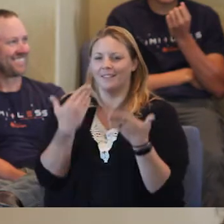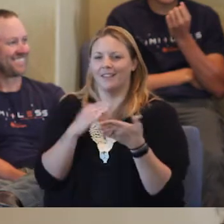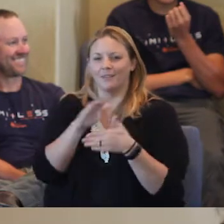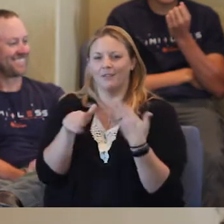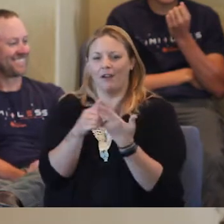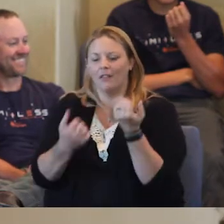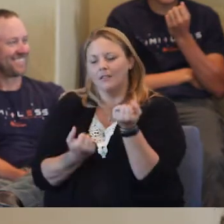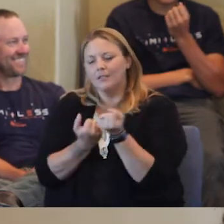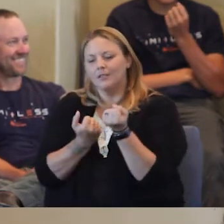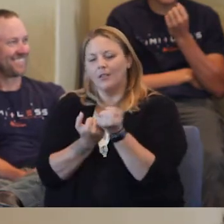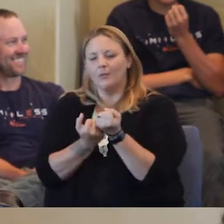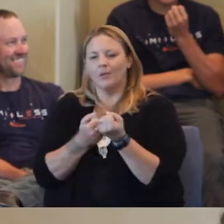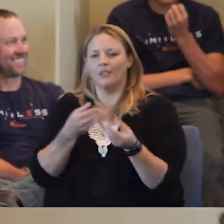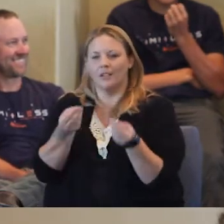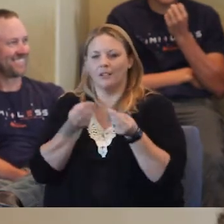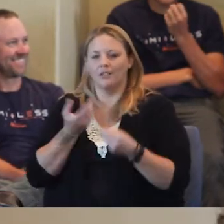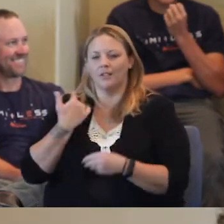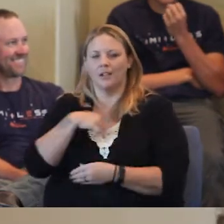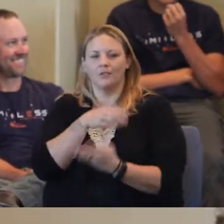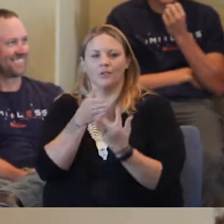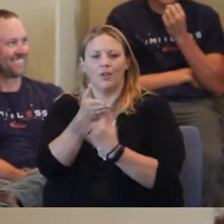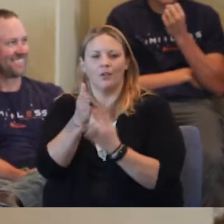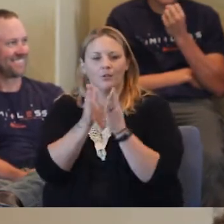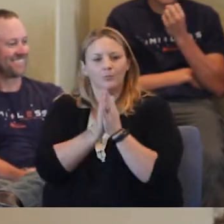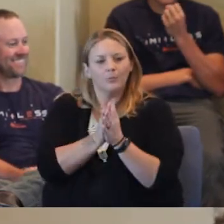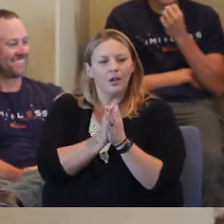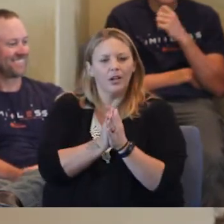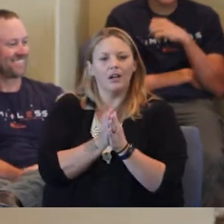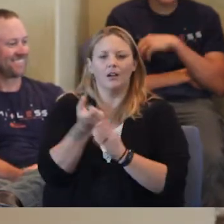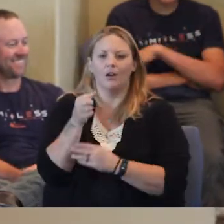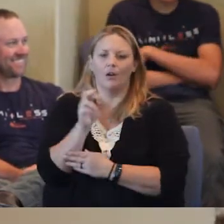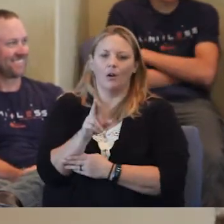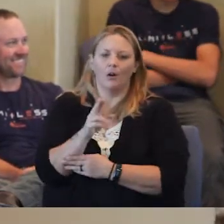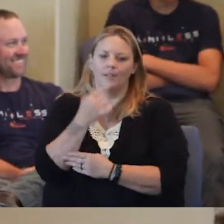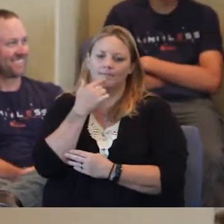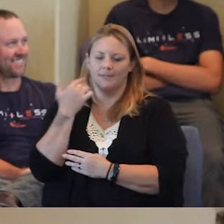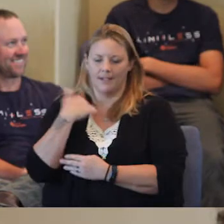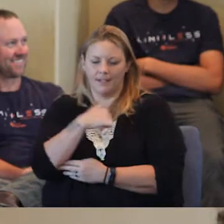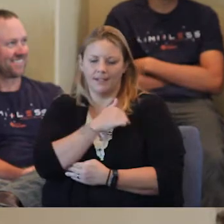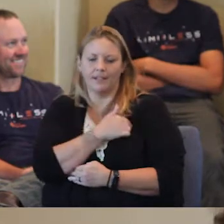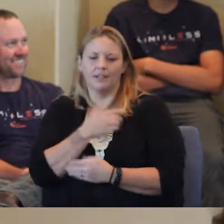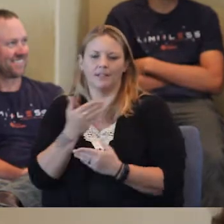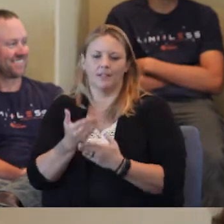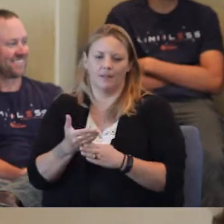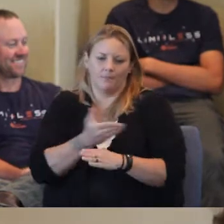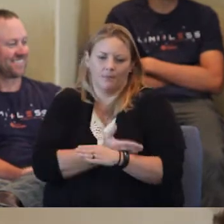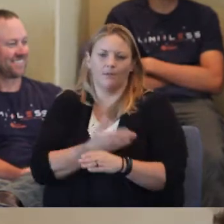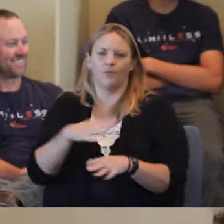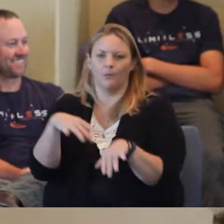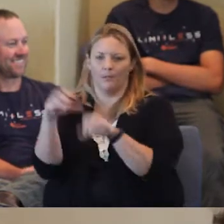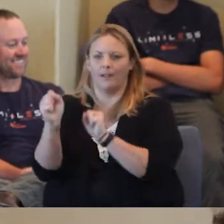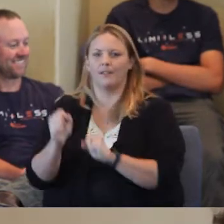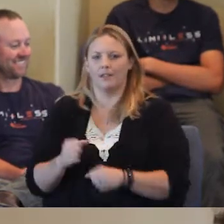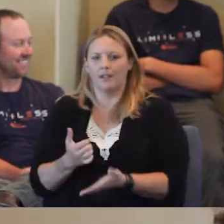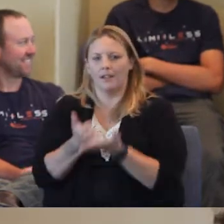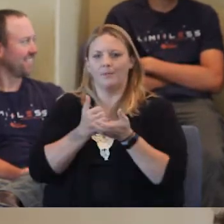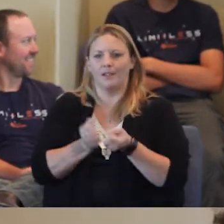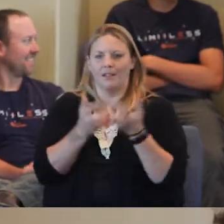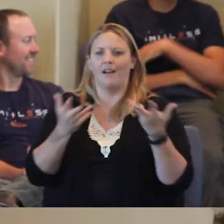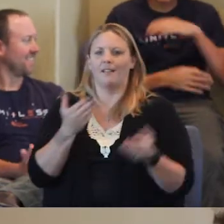And thank you for all the support that you guys gave us through prayer or telling us before we left. I think that helped a lot.